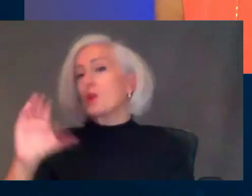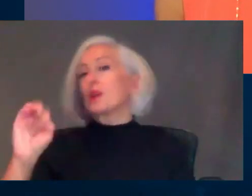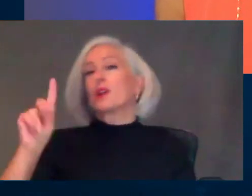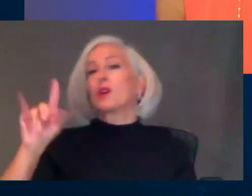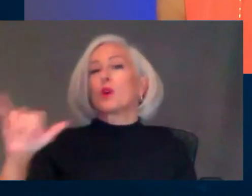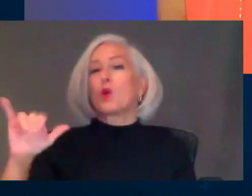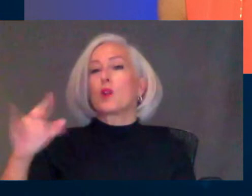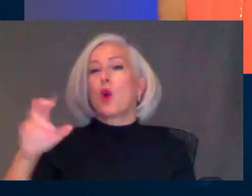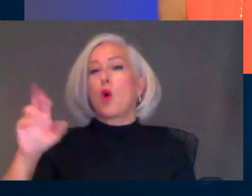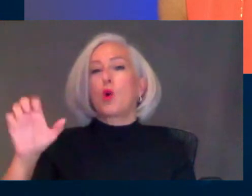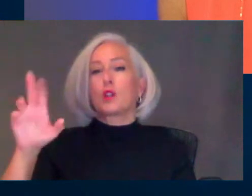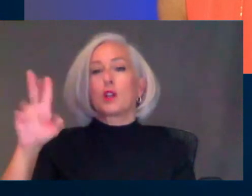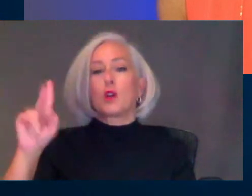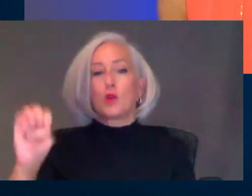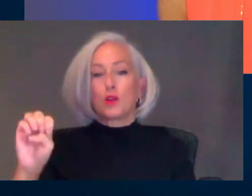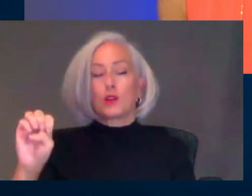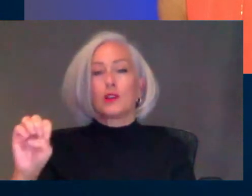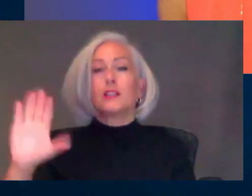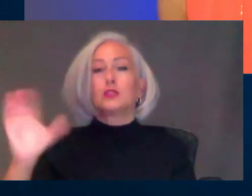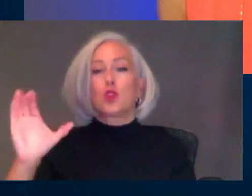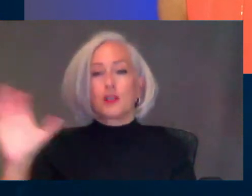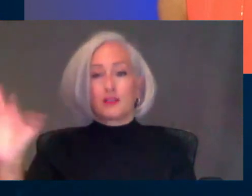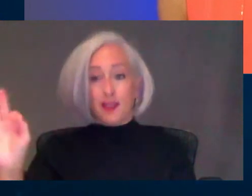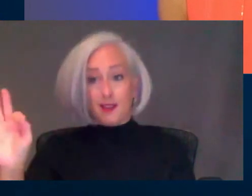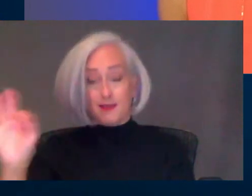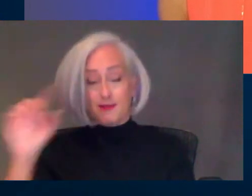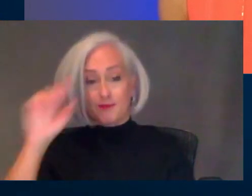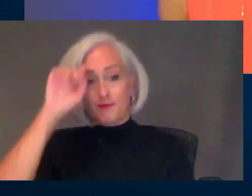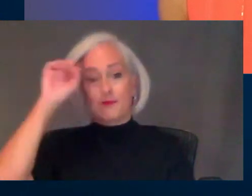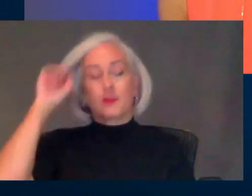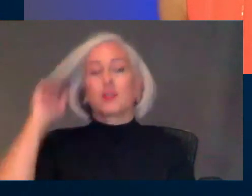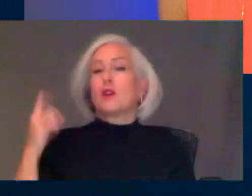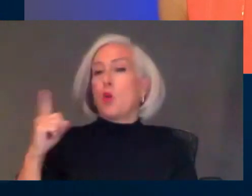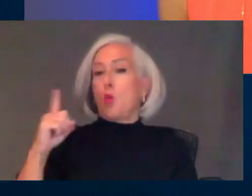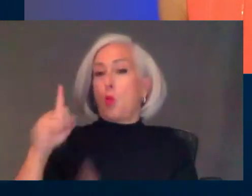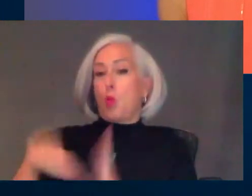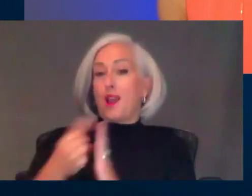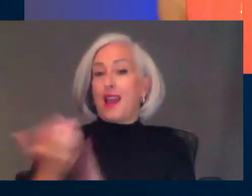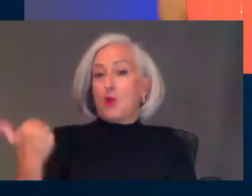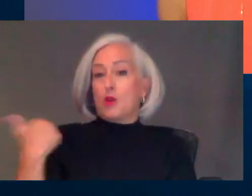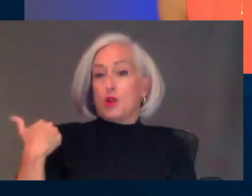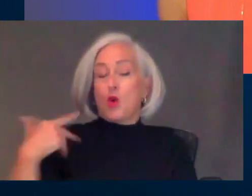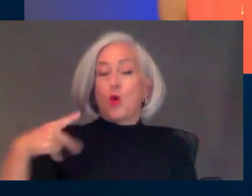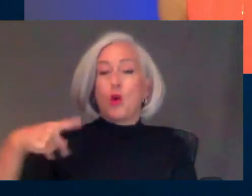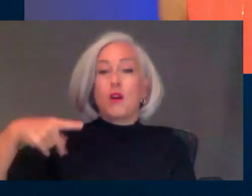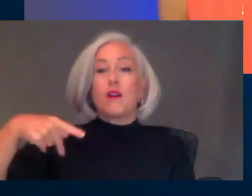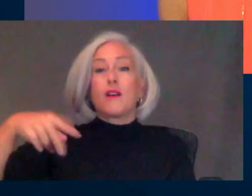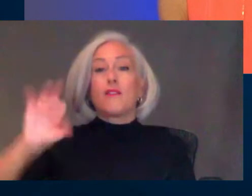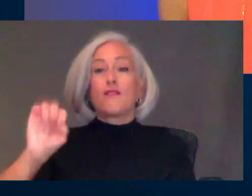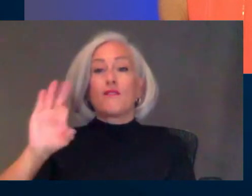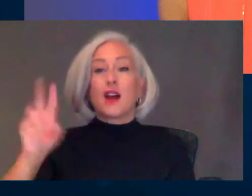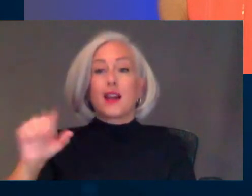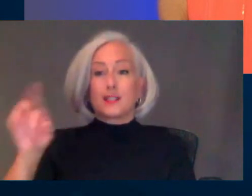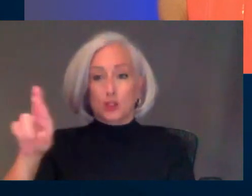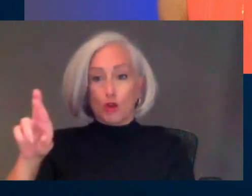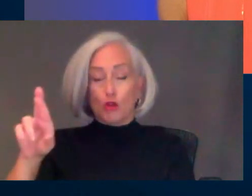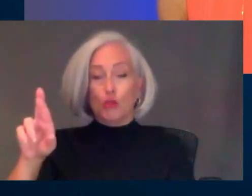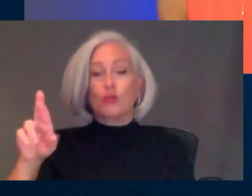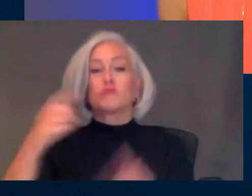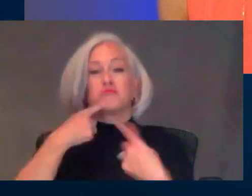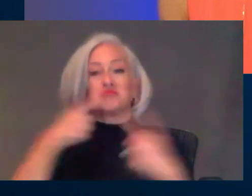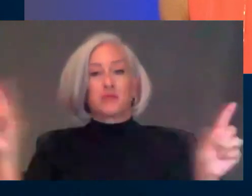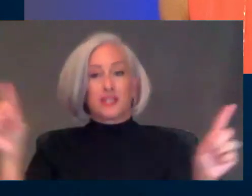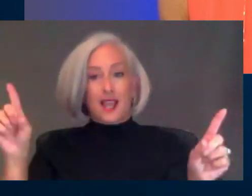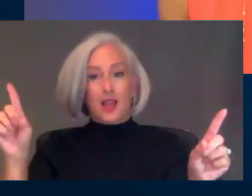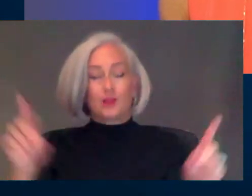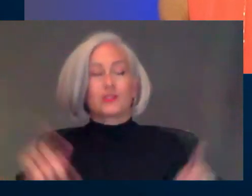but is the goal to, obviously it's based on research and the timeline, but is the goal in your eyes to